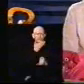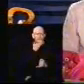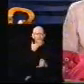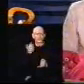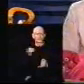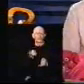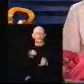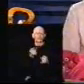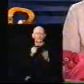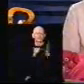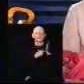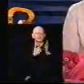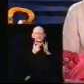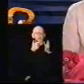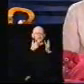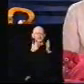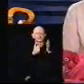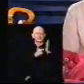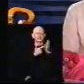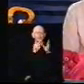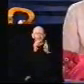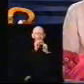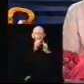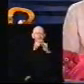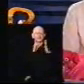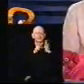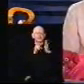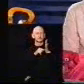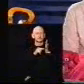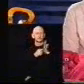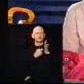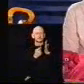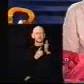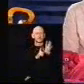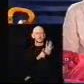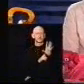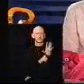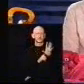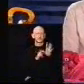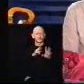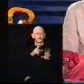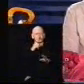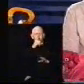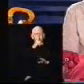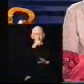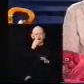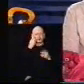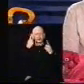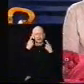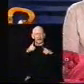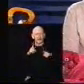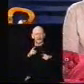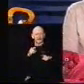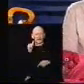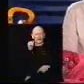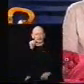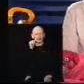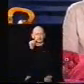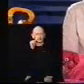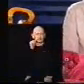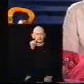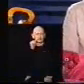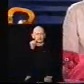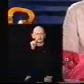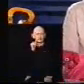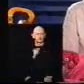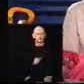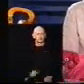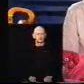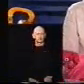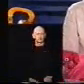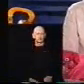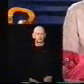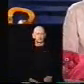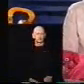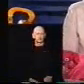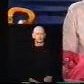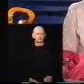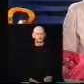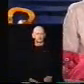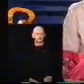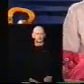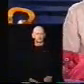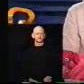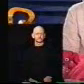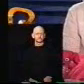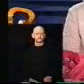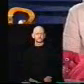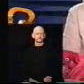lost to HIV AIDS A unique and creative personal tribute The Quilt Project reflects and honours The lives of those that have been